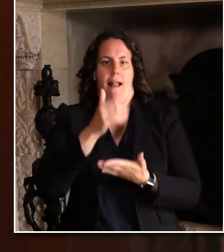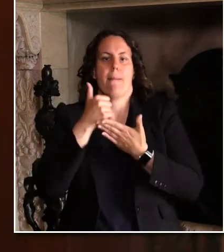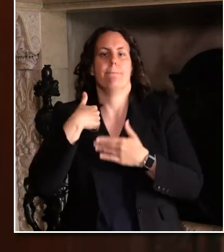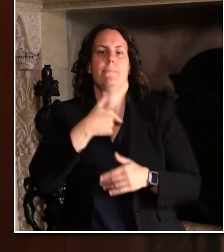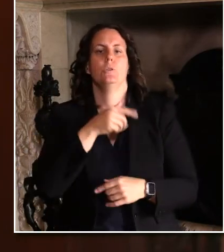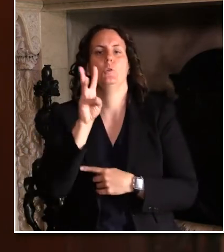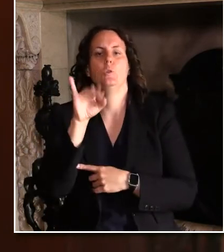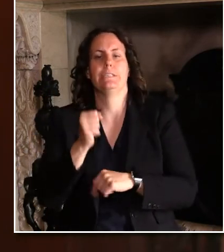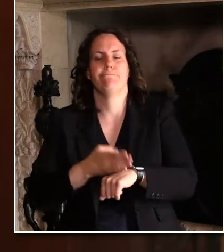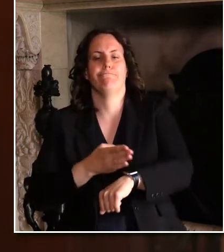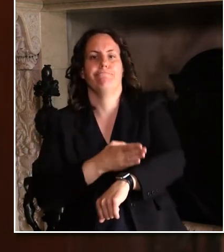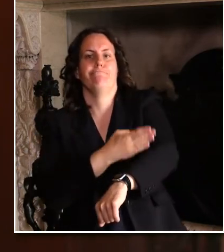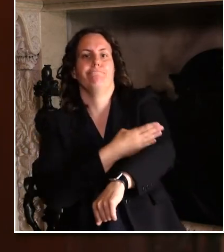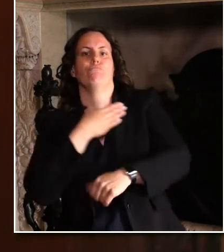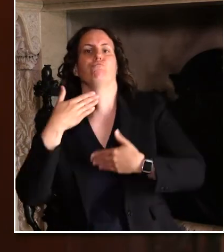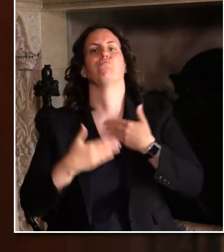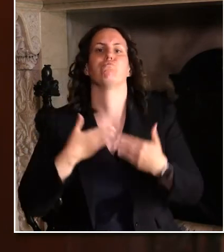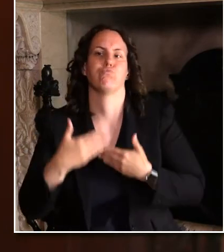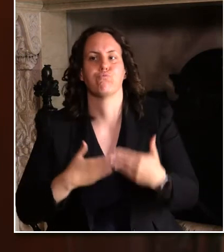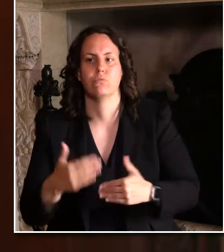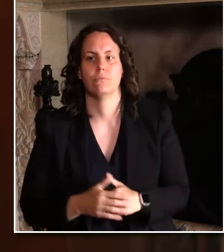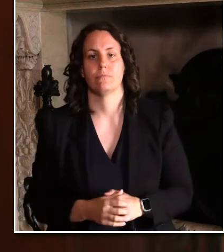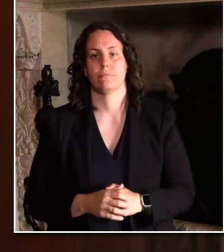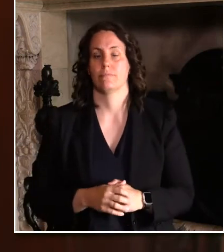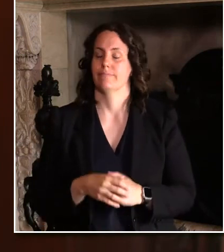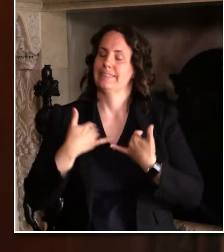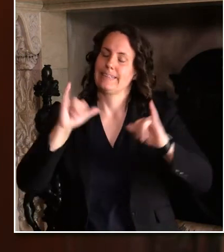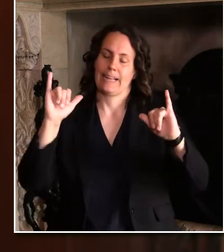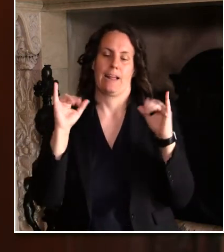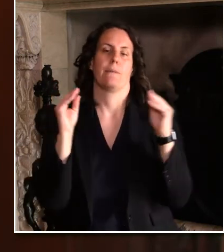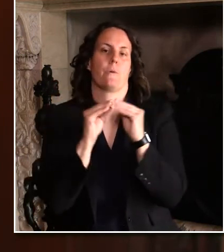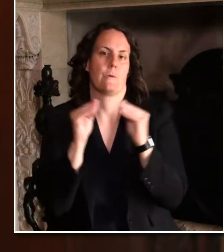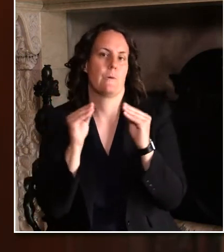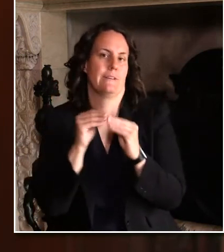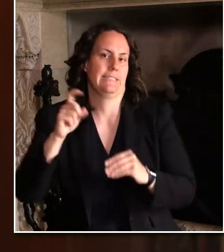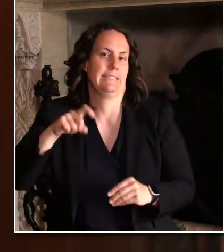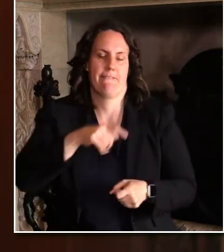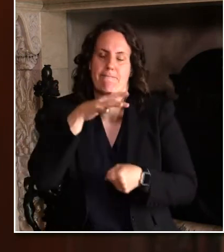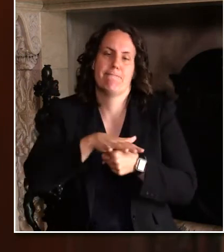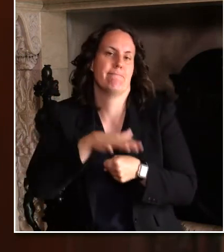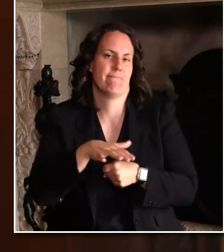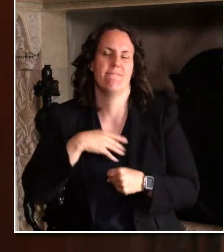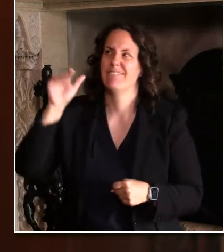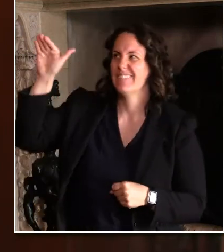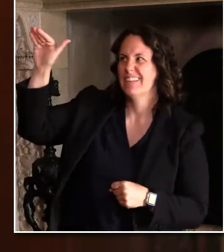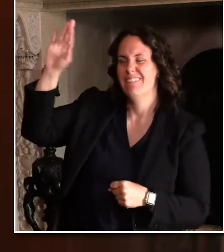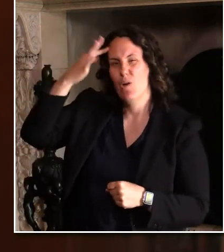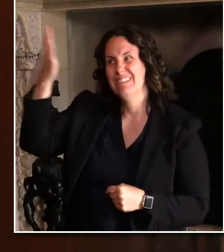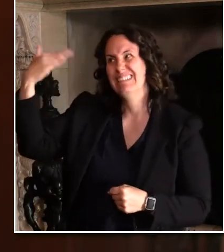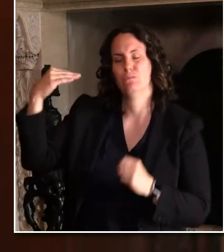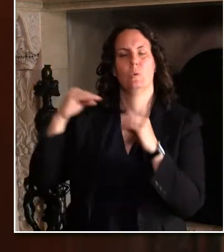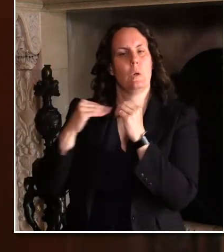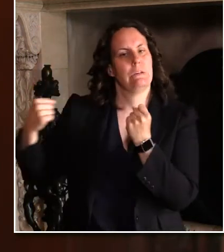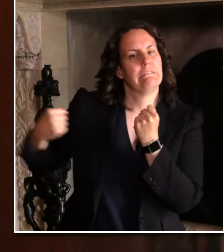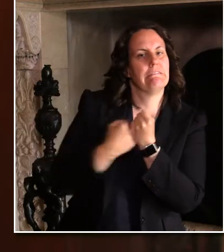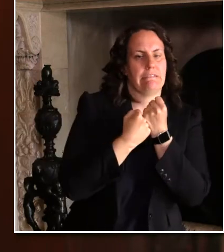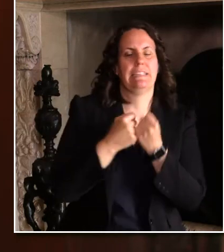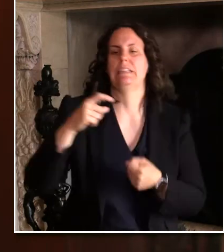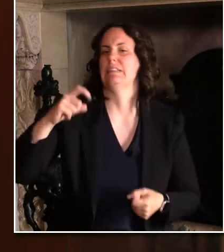provide continued relief for state and local governments that have been shouldering the economic burden of the response to this